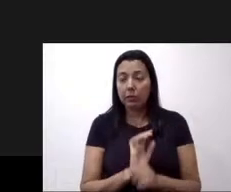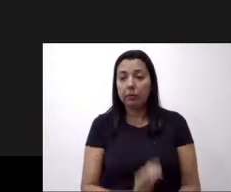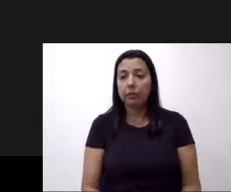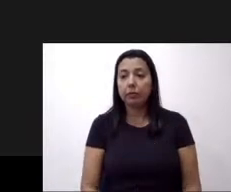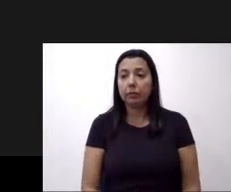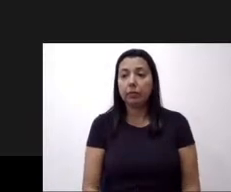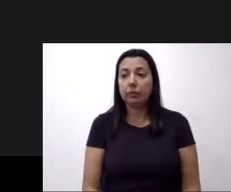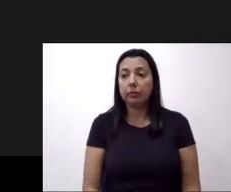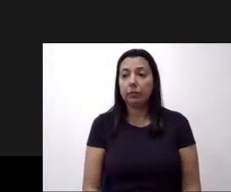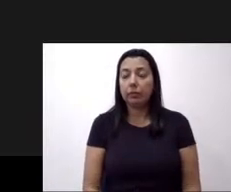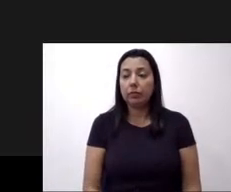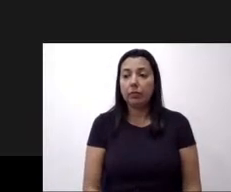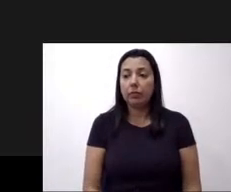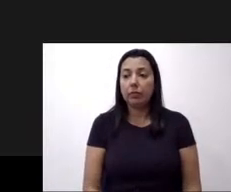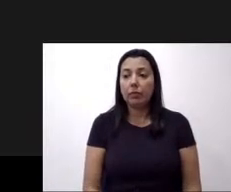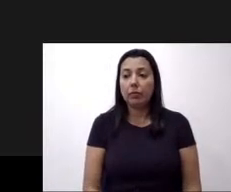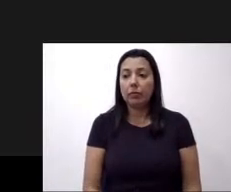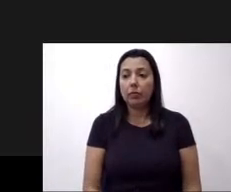Et j'ouvre ça.